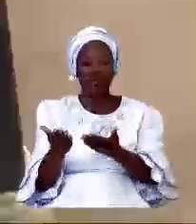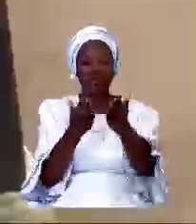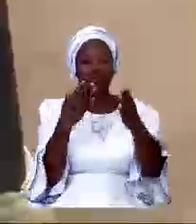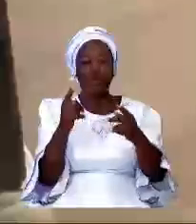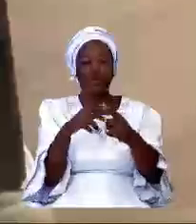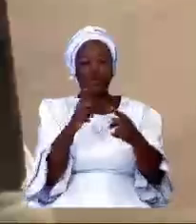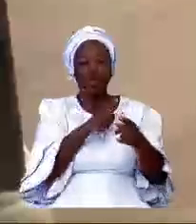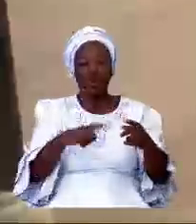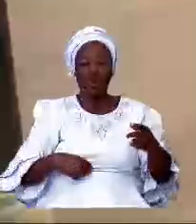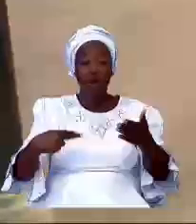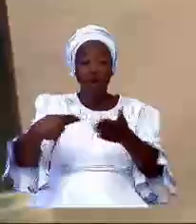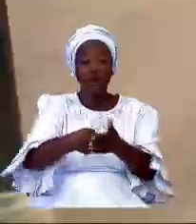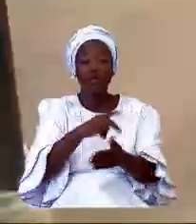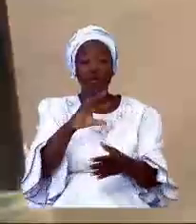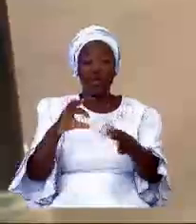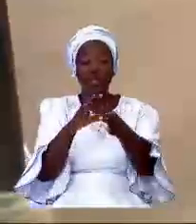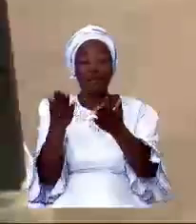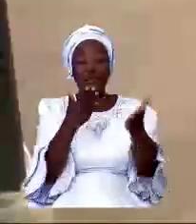Renew your service to the Lord.